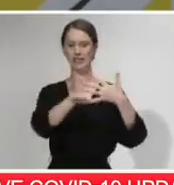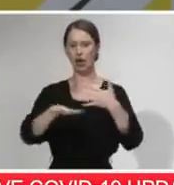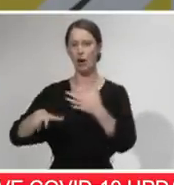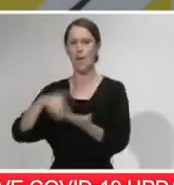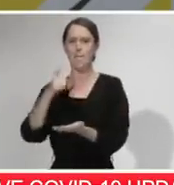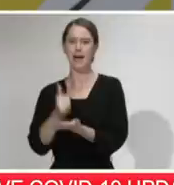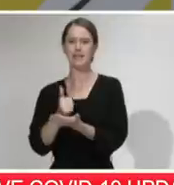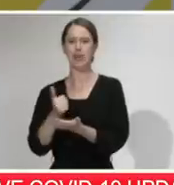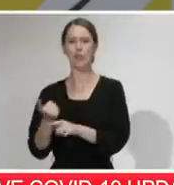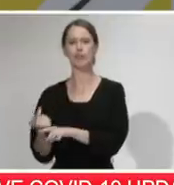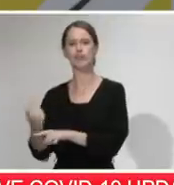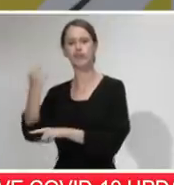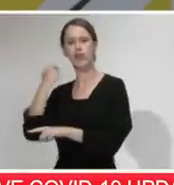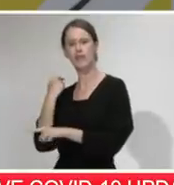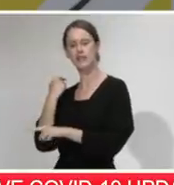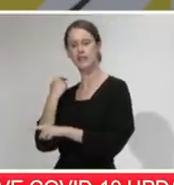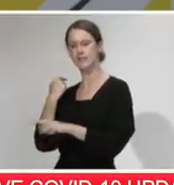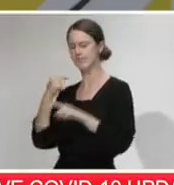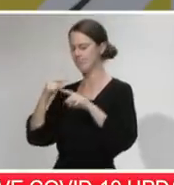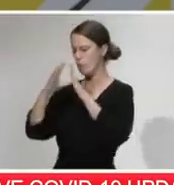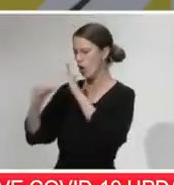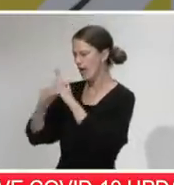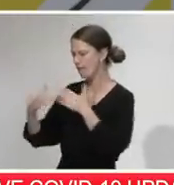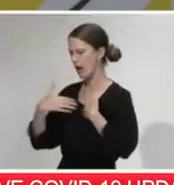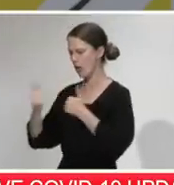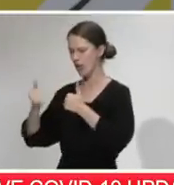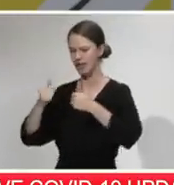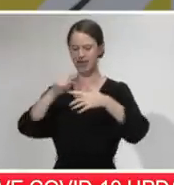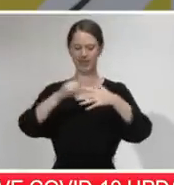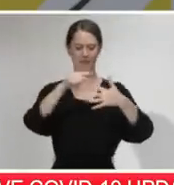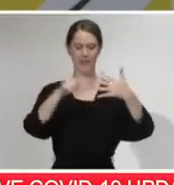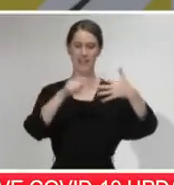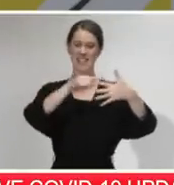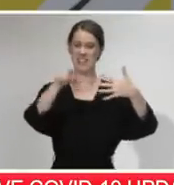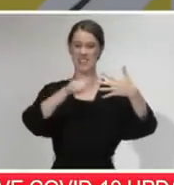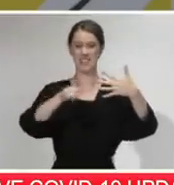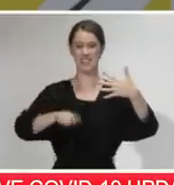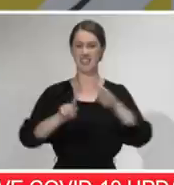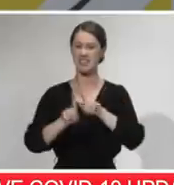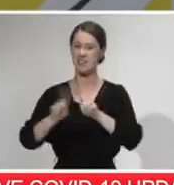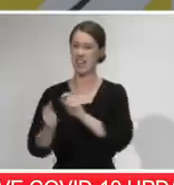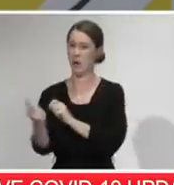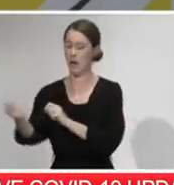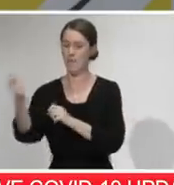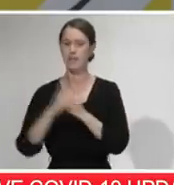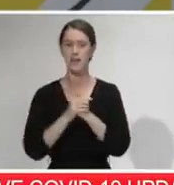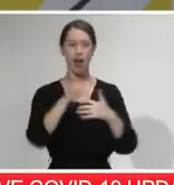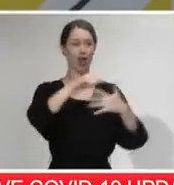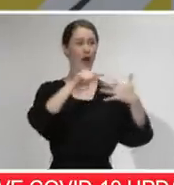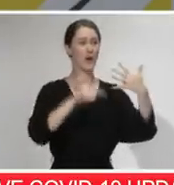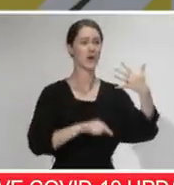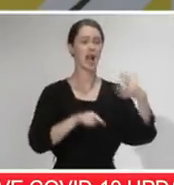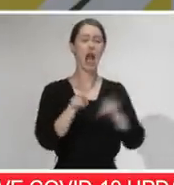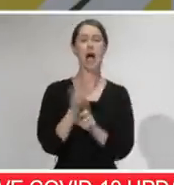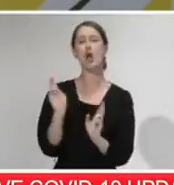scenarios based on previously released public health modelling and lead to a wide range of potential outcomes. It's important to note that these are not